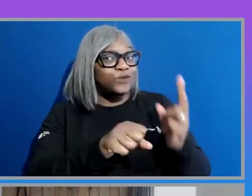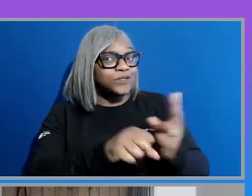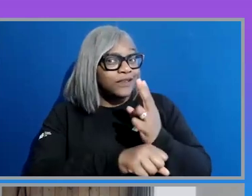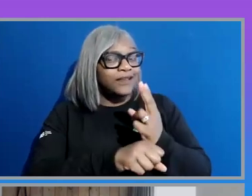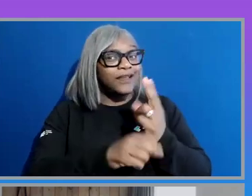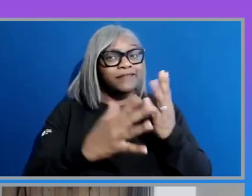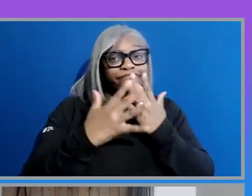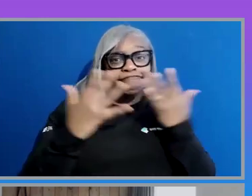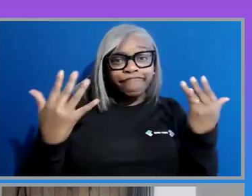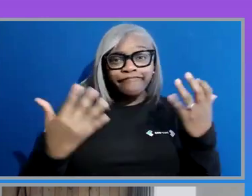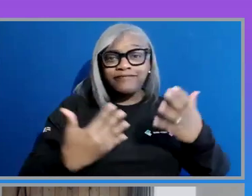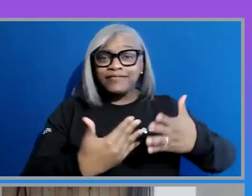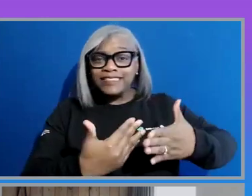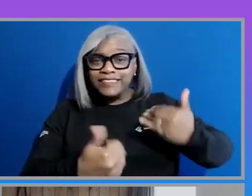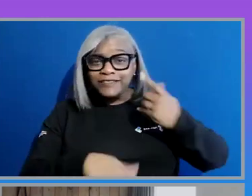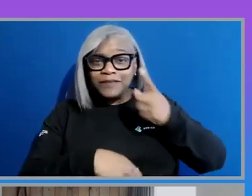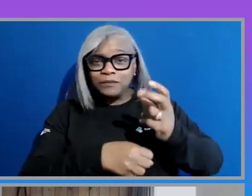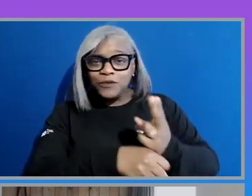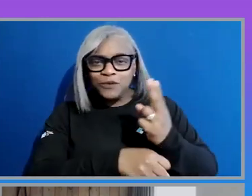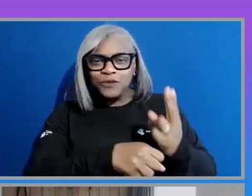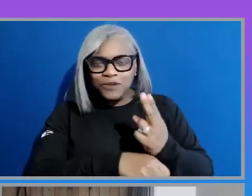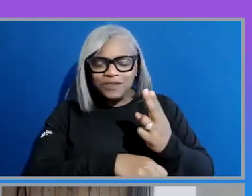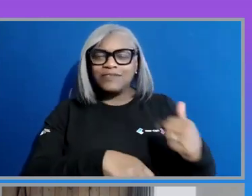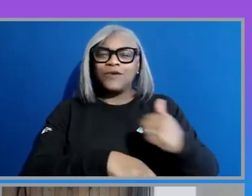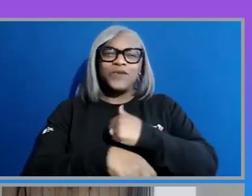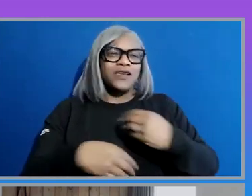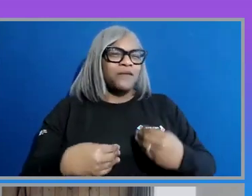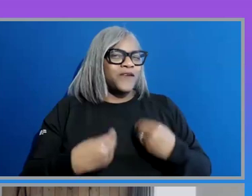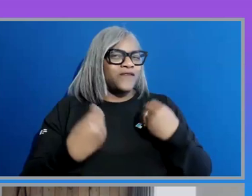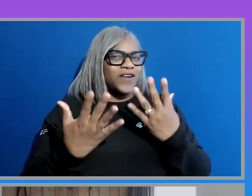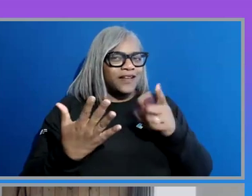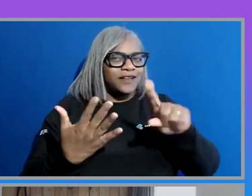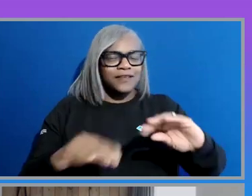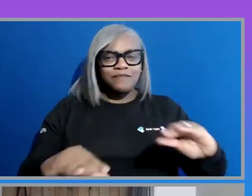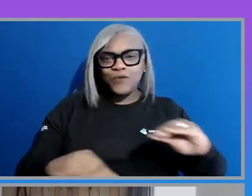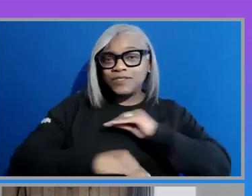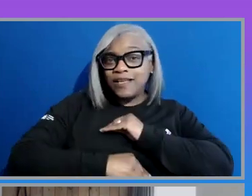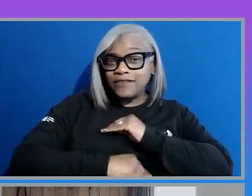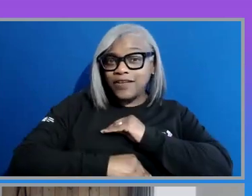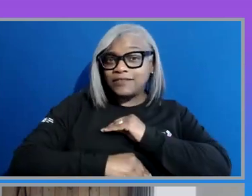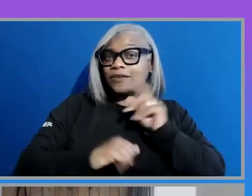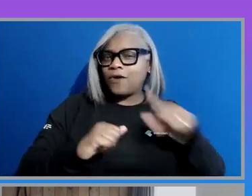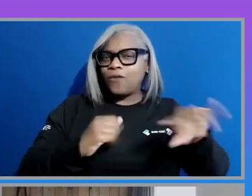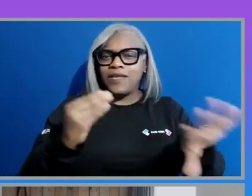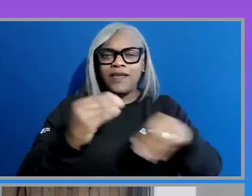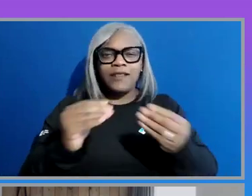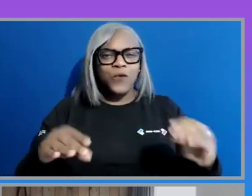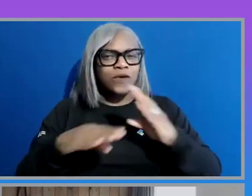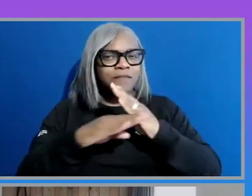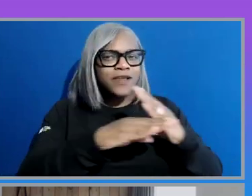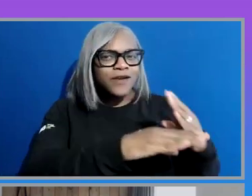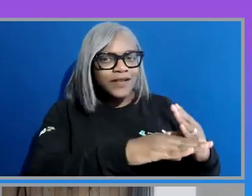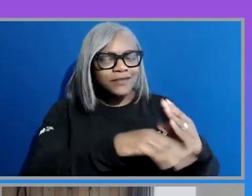work easier? Are we providing satisfaction, or are we putting barriers up and making people more